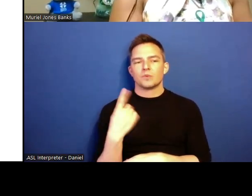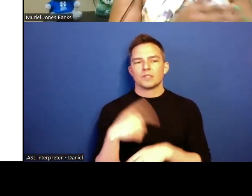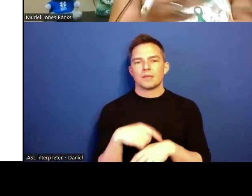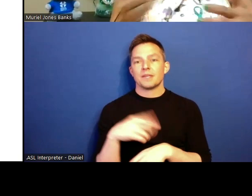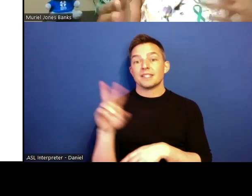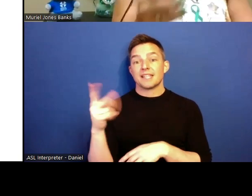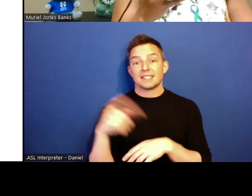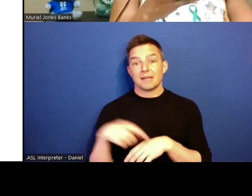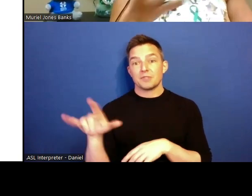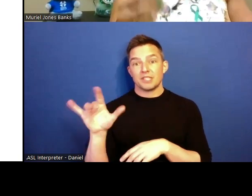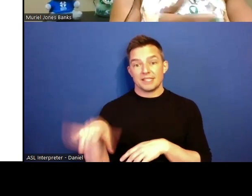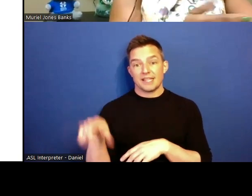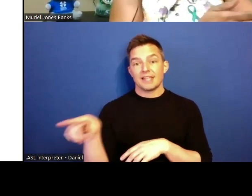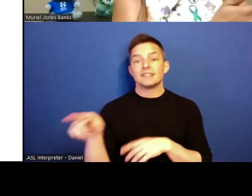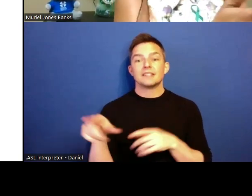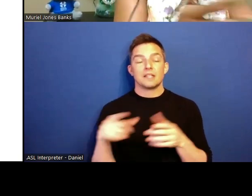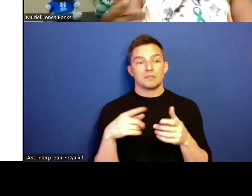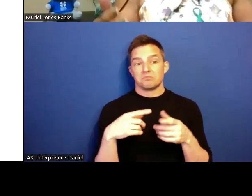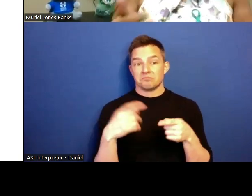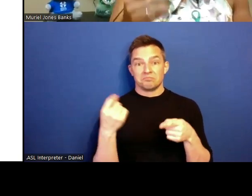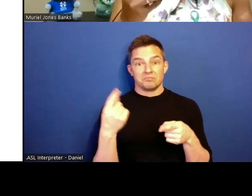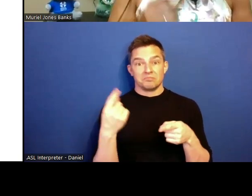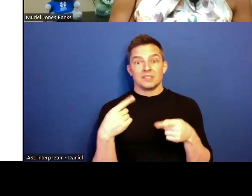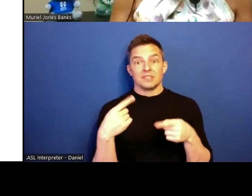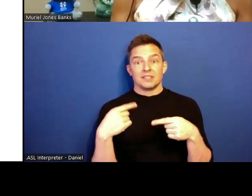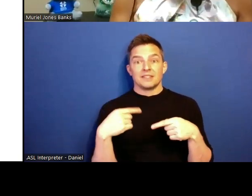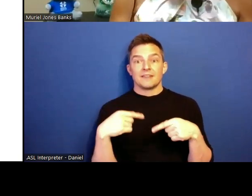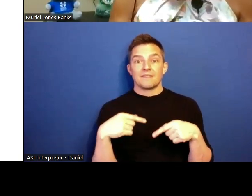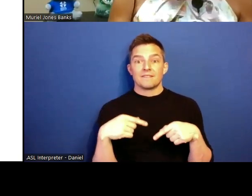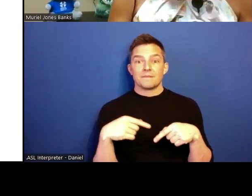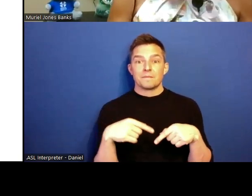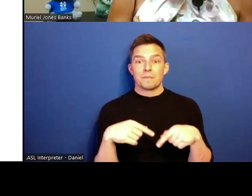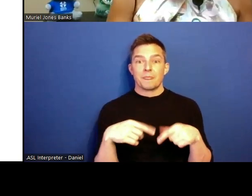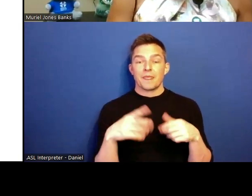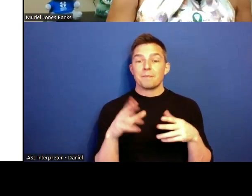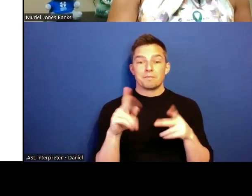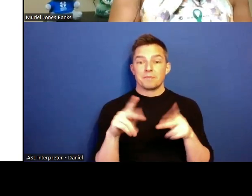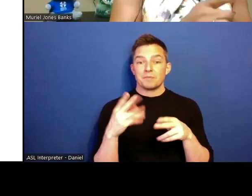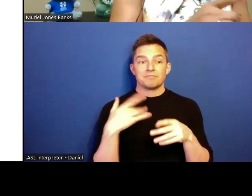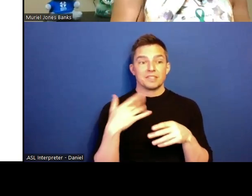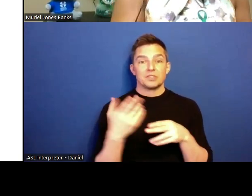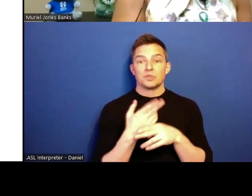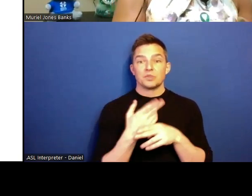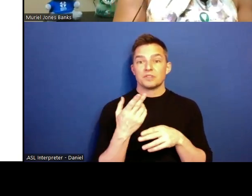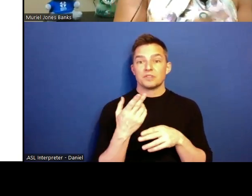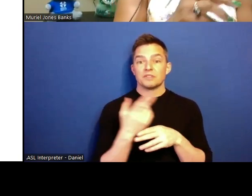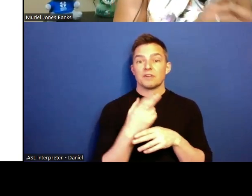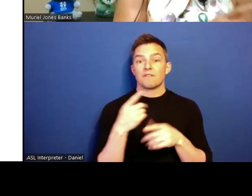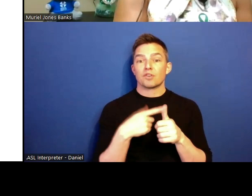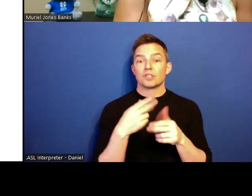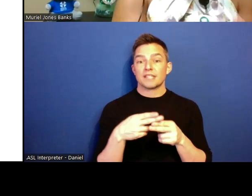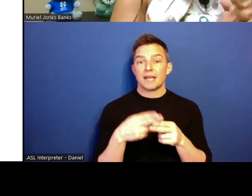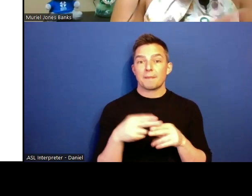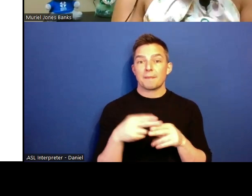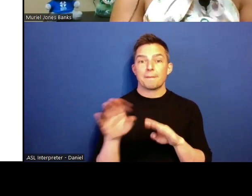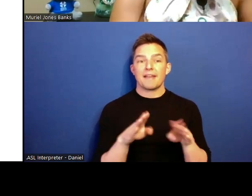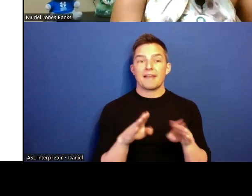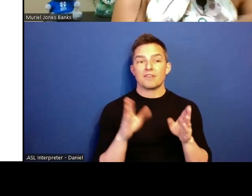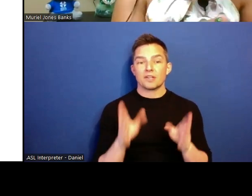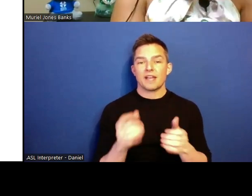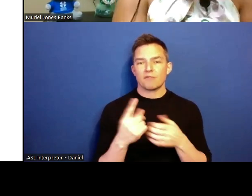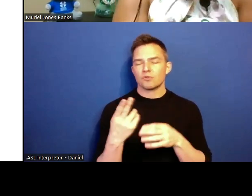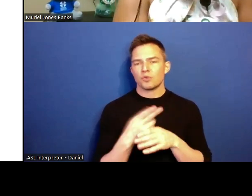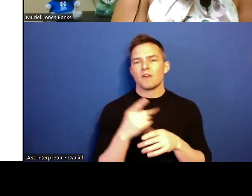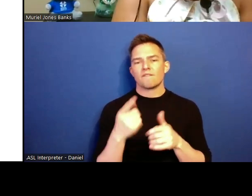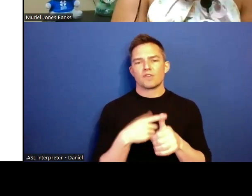because meanwhile, I'm listening to her call everyone else by their first name. You know, the behaviorist, you know, everyone,